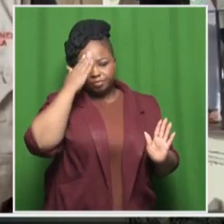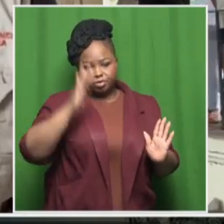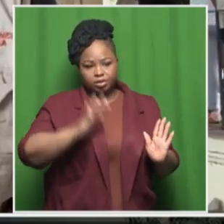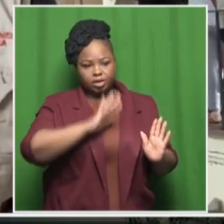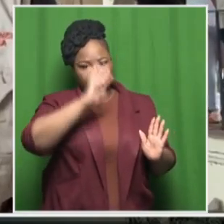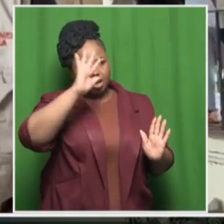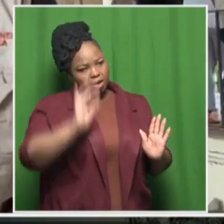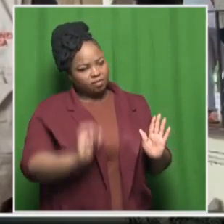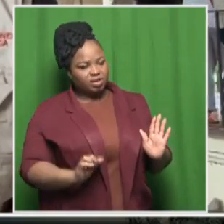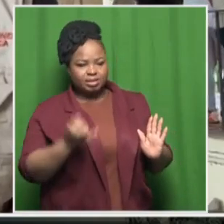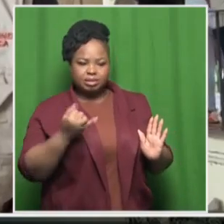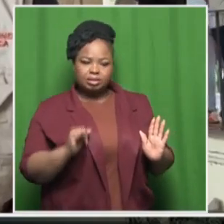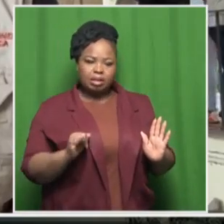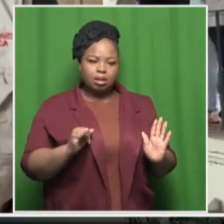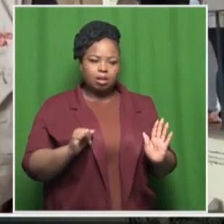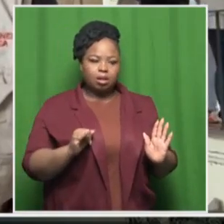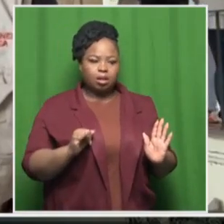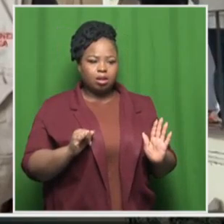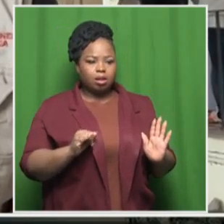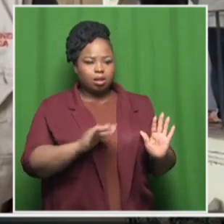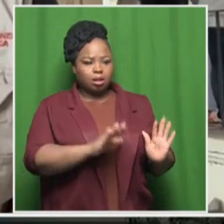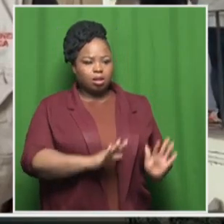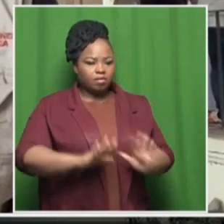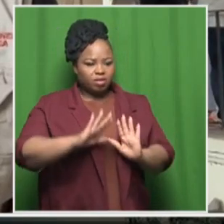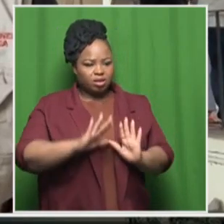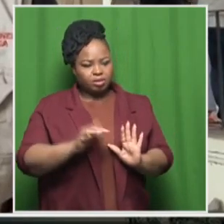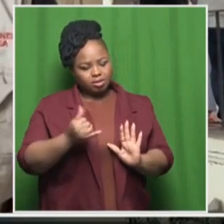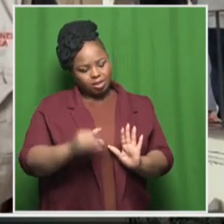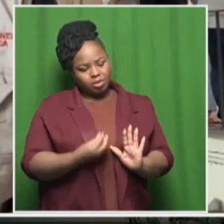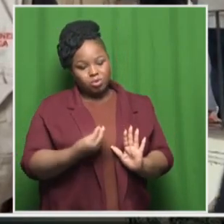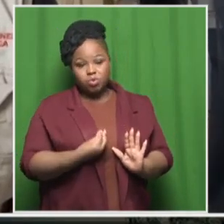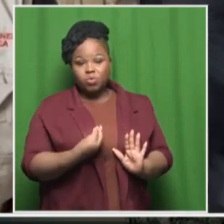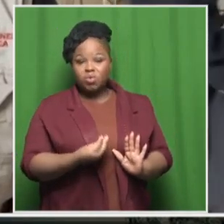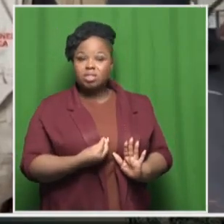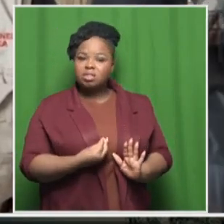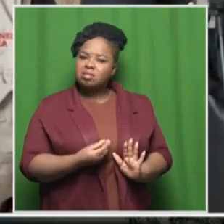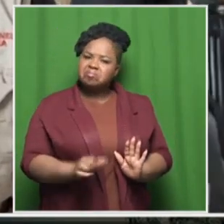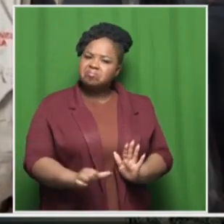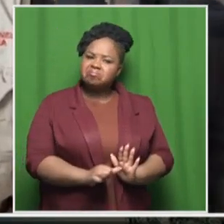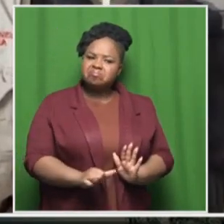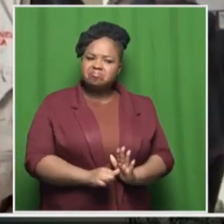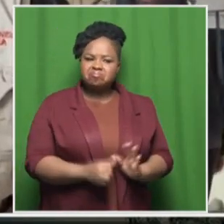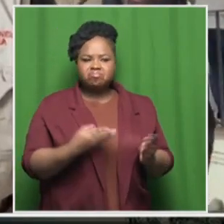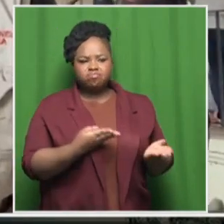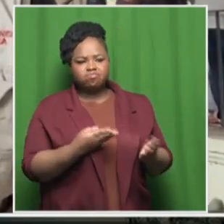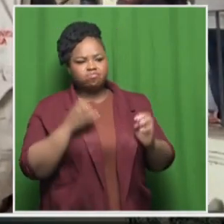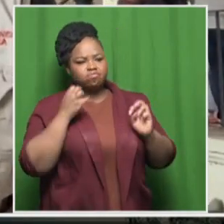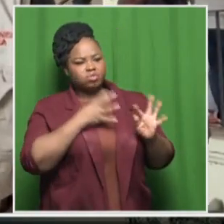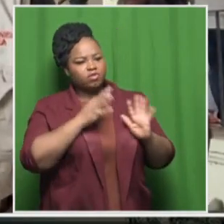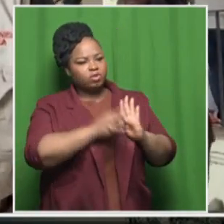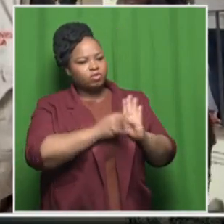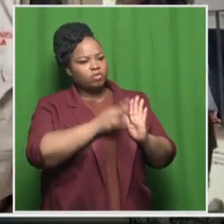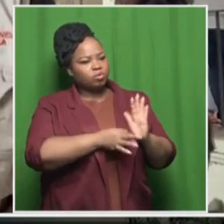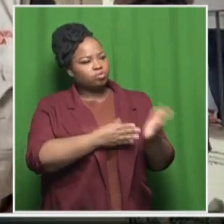very young continent. How key is the youth vote in this Mozambican general election?